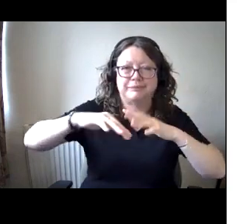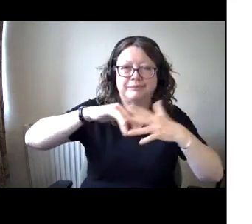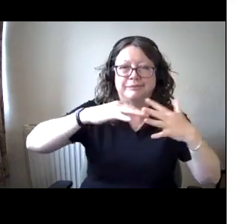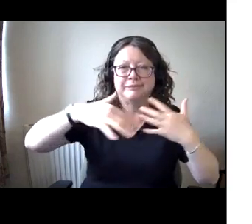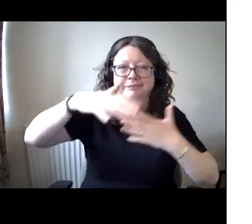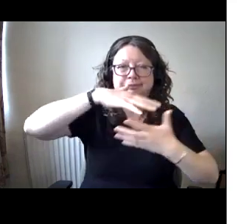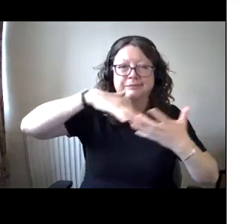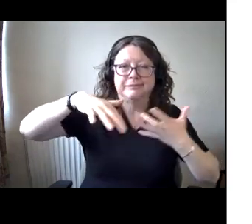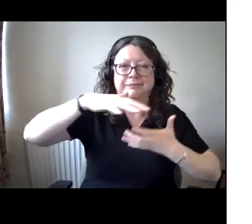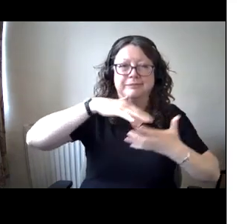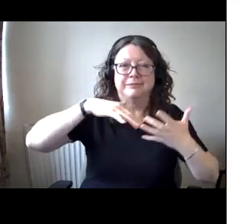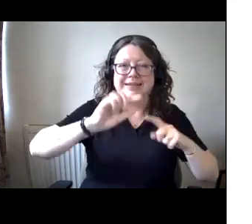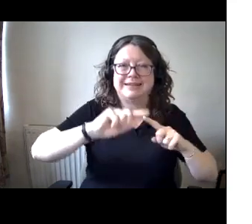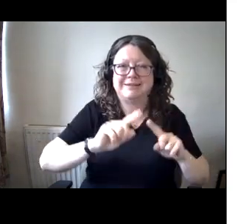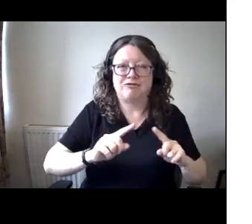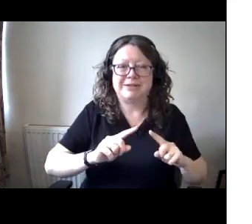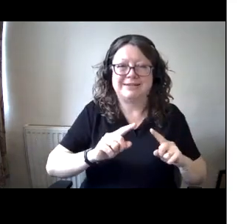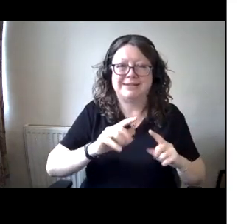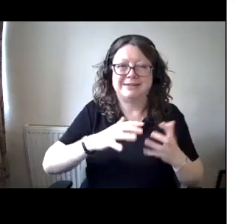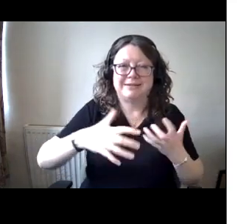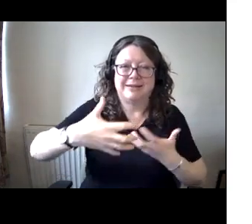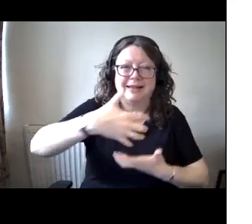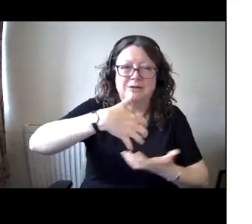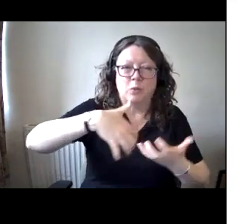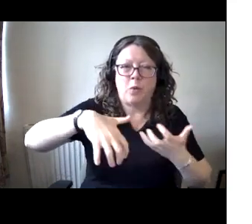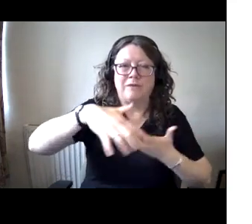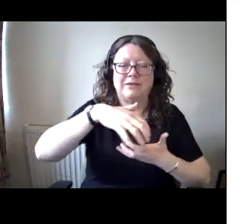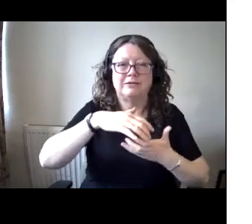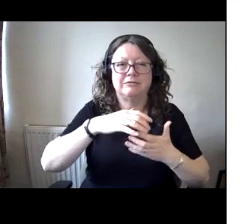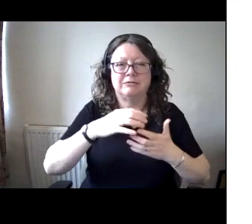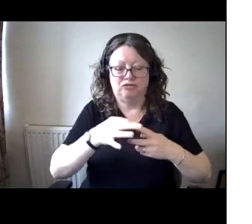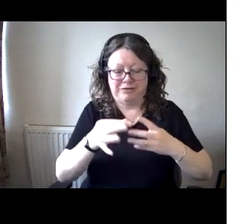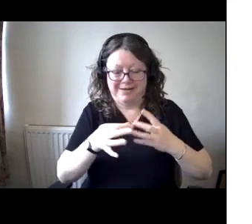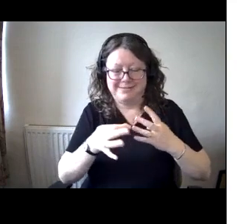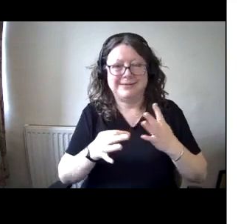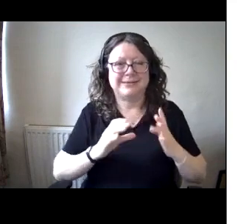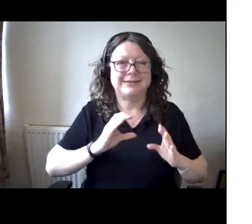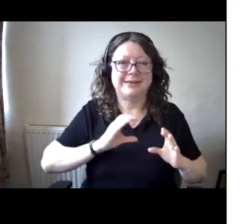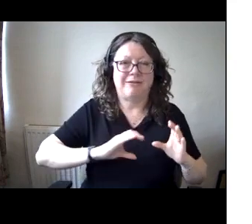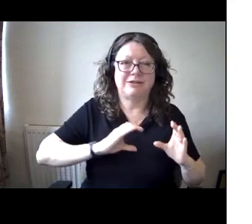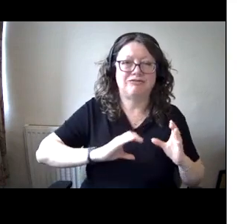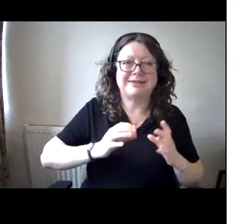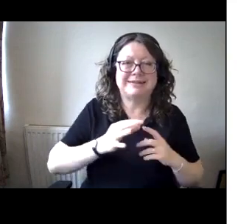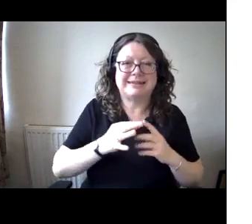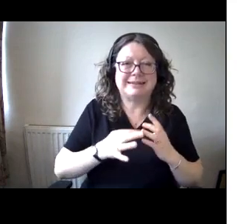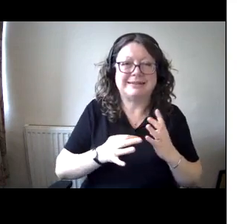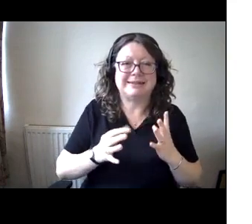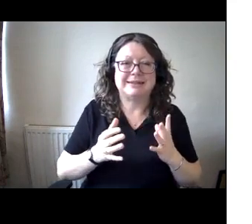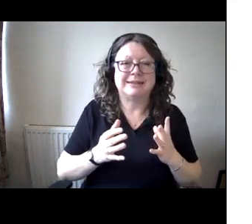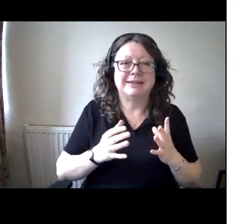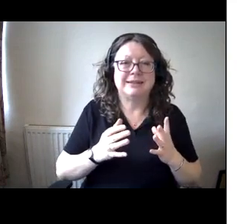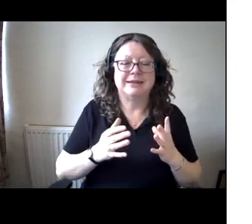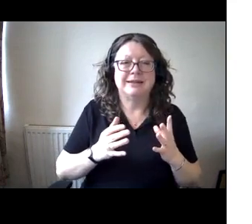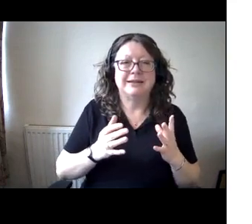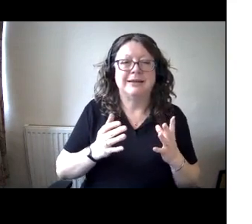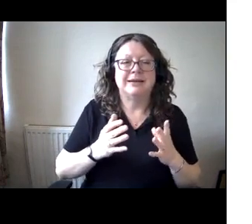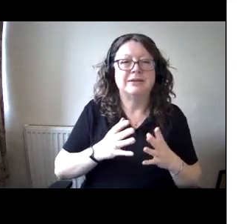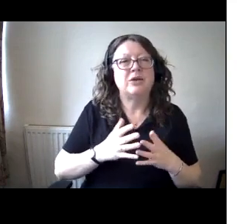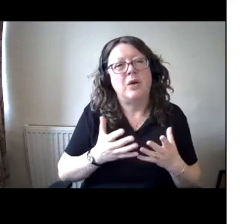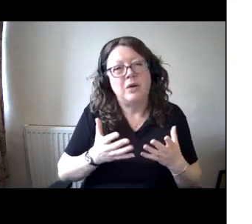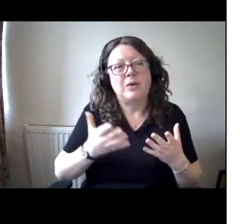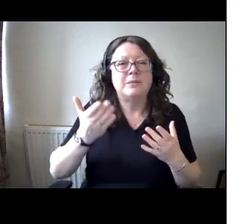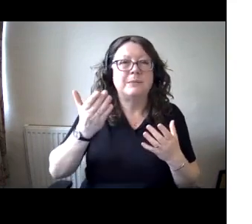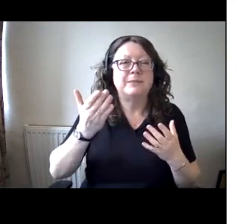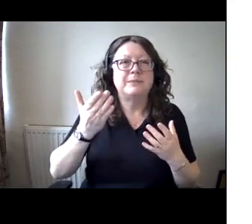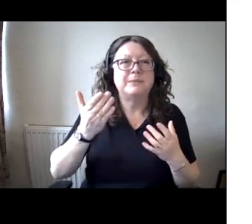and characteristics that make up that autistic person. So whereas in the past we might have, or